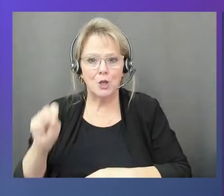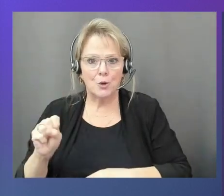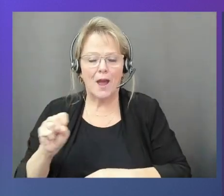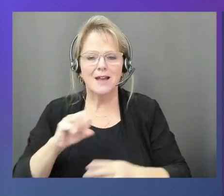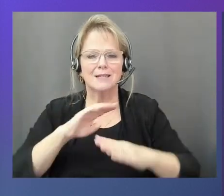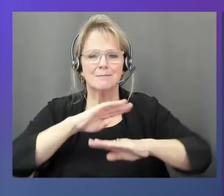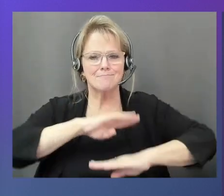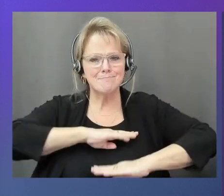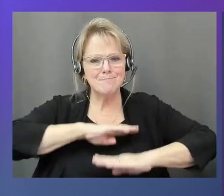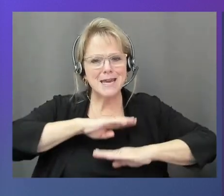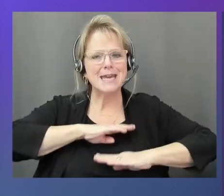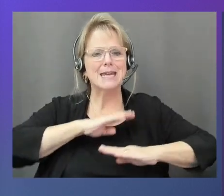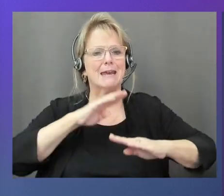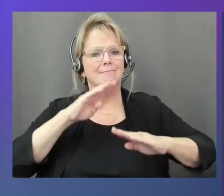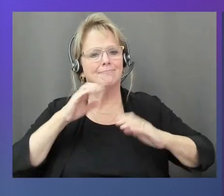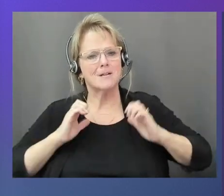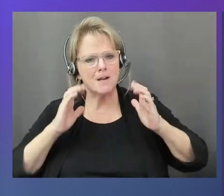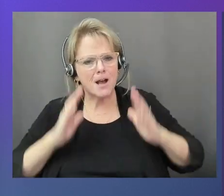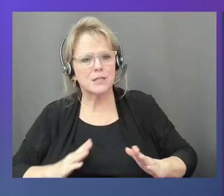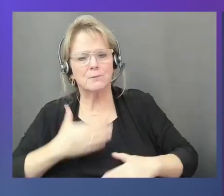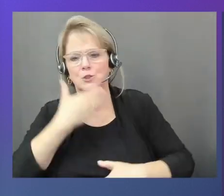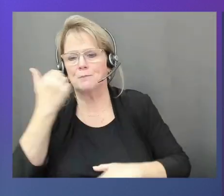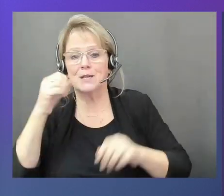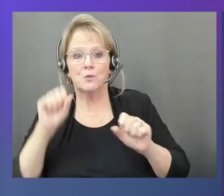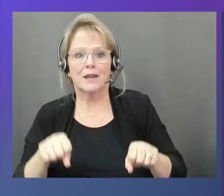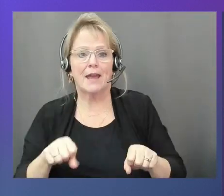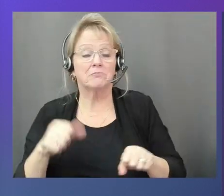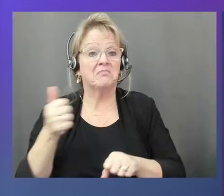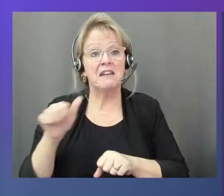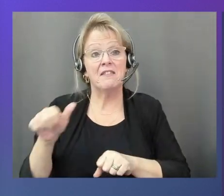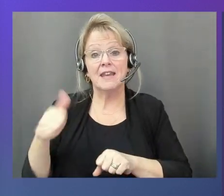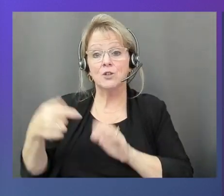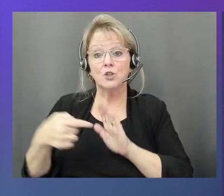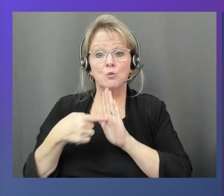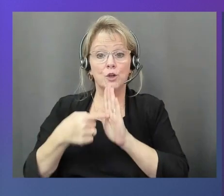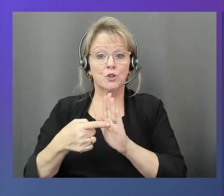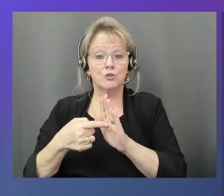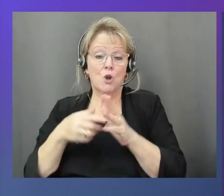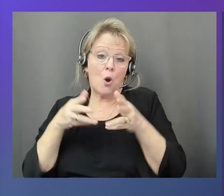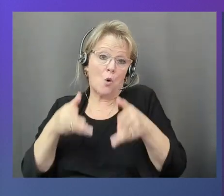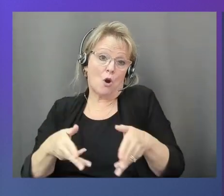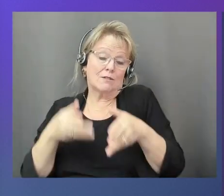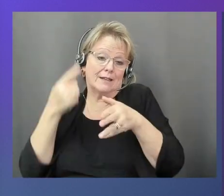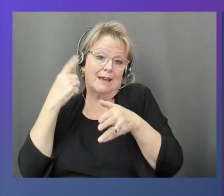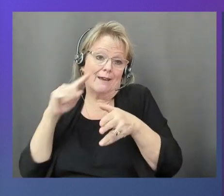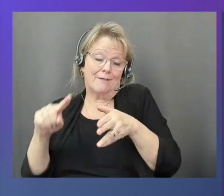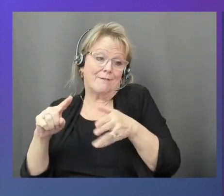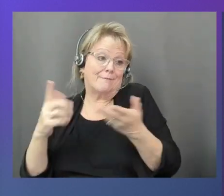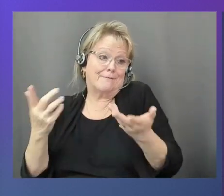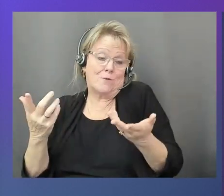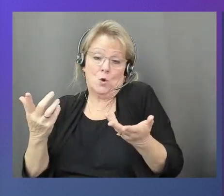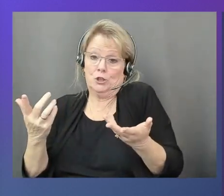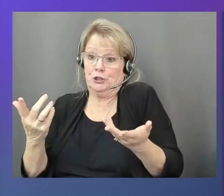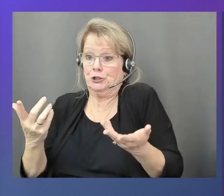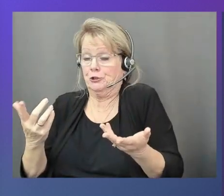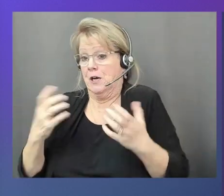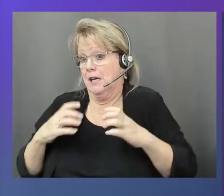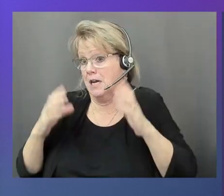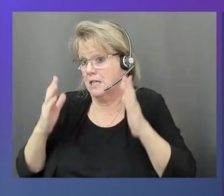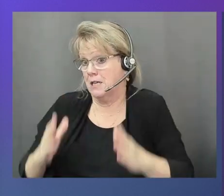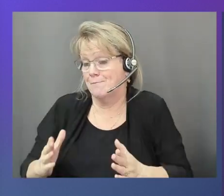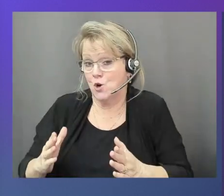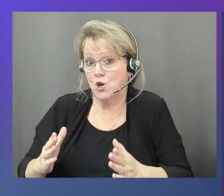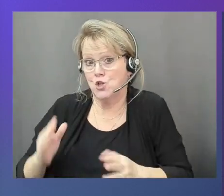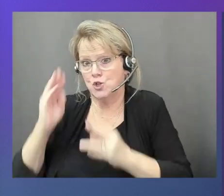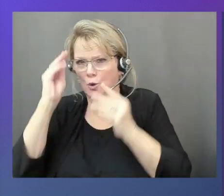Yeah, absolutely. Is there anything else that you wanted to show us or potentially leave behind as a call to action or something for customers to go,